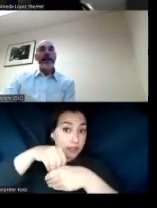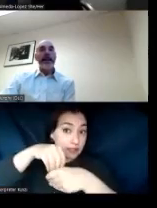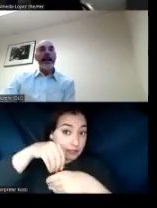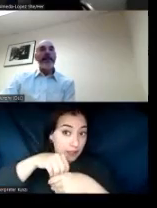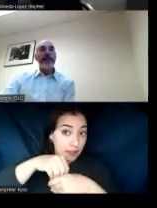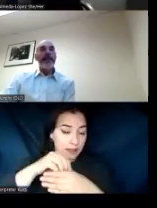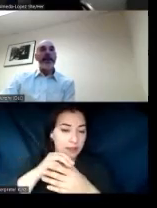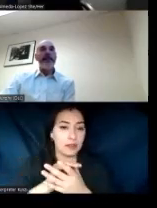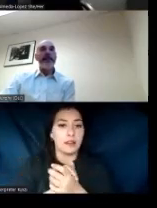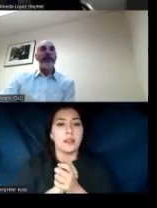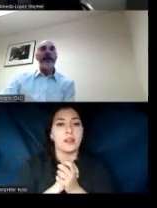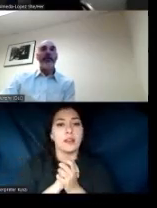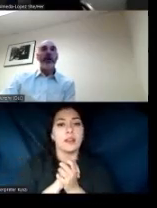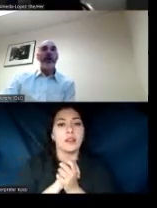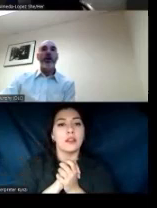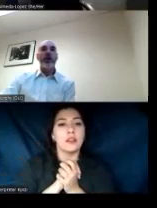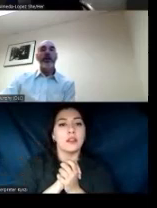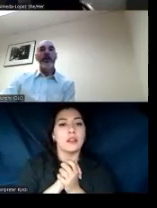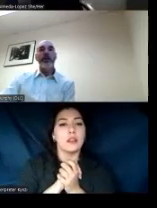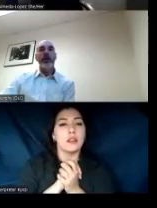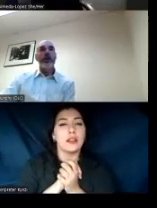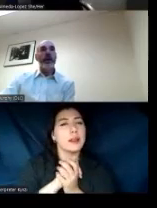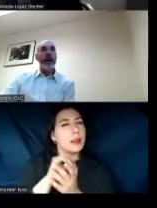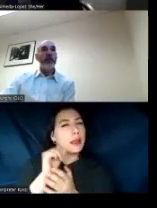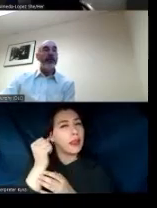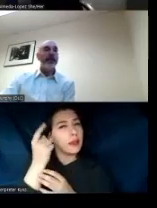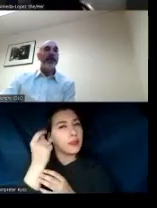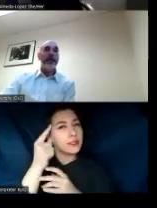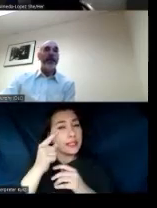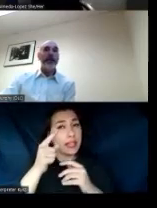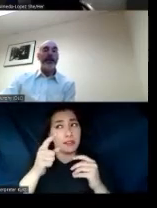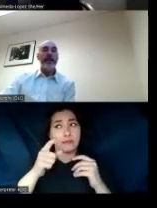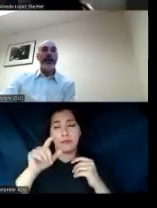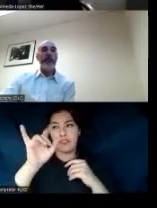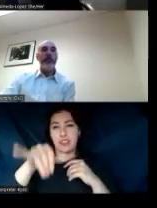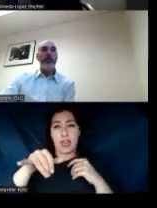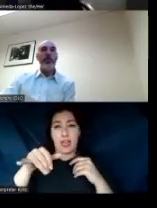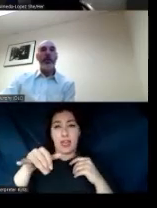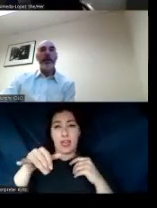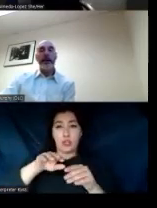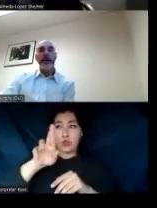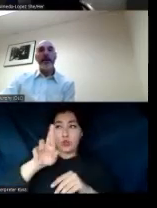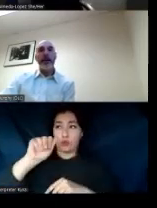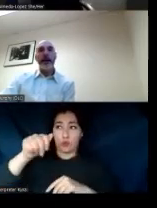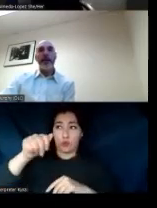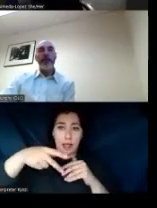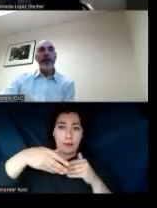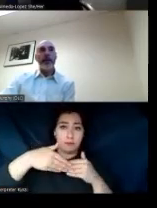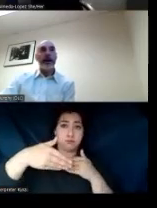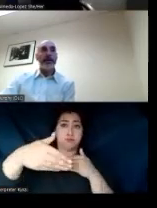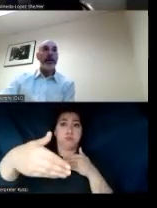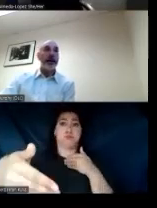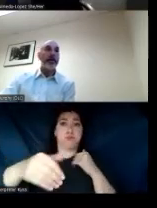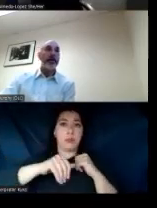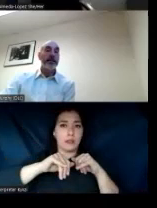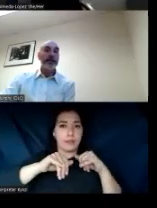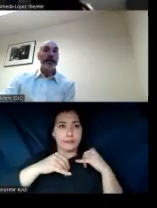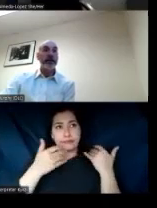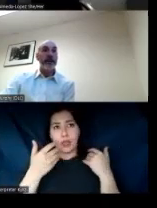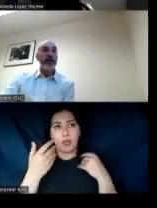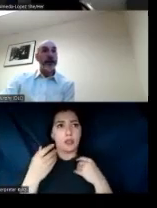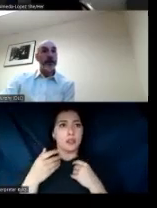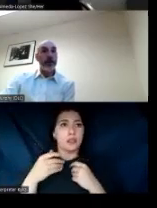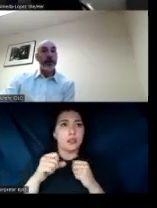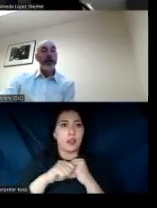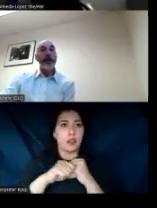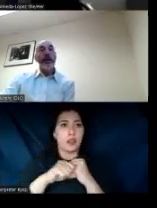And if it's a longer ramp, if it's more than about 6